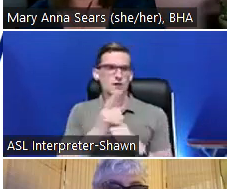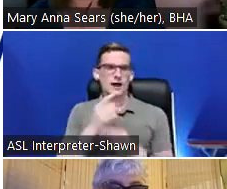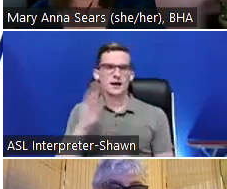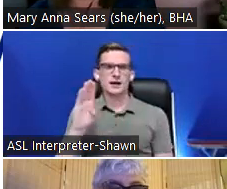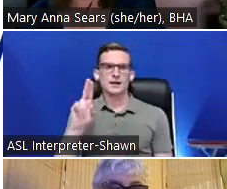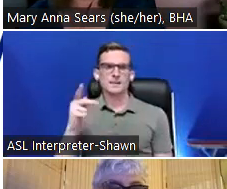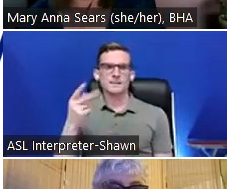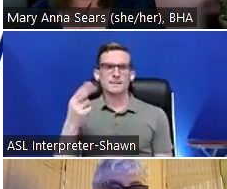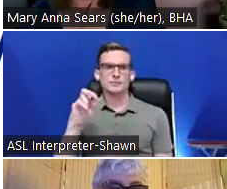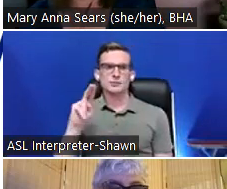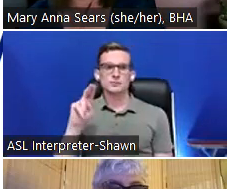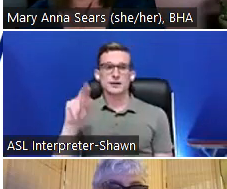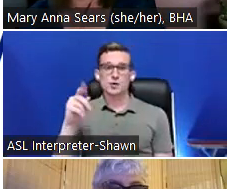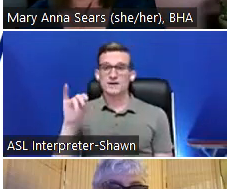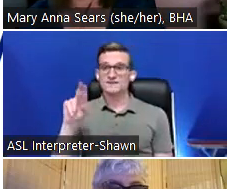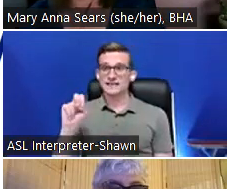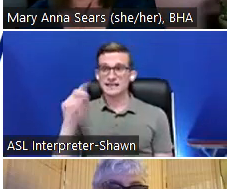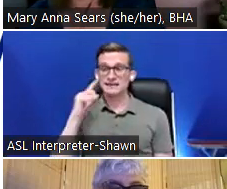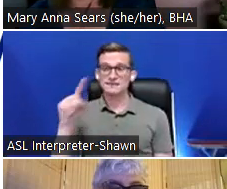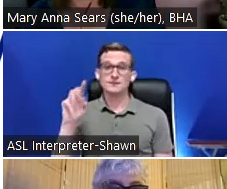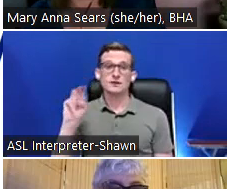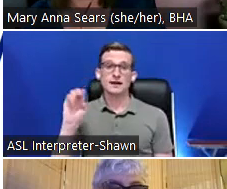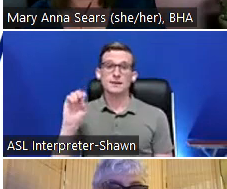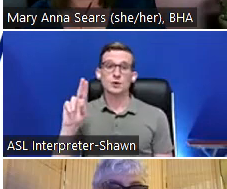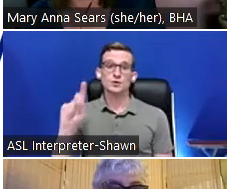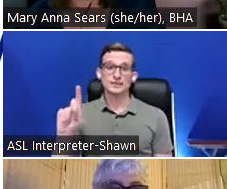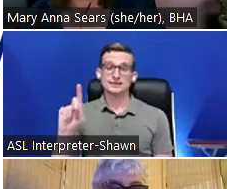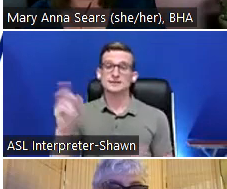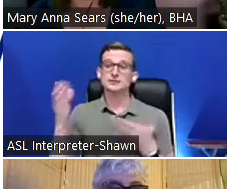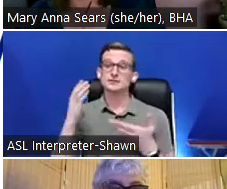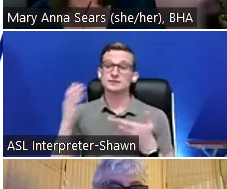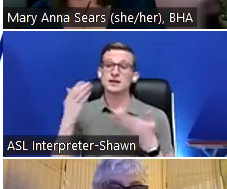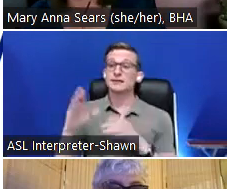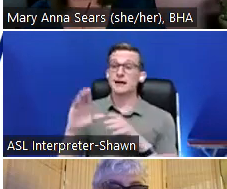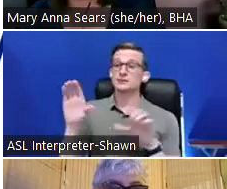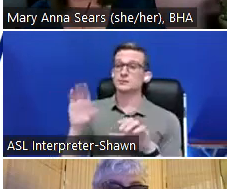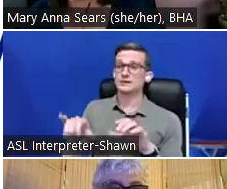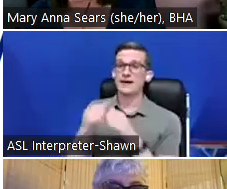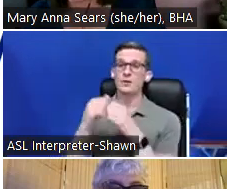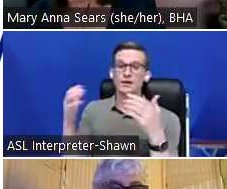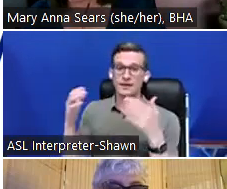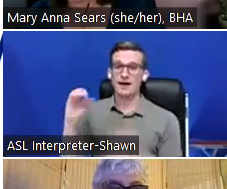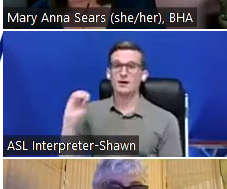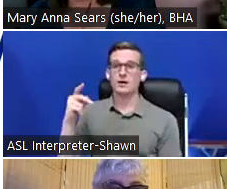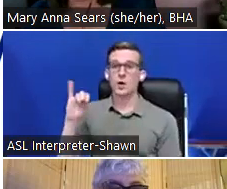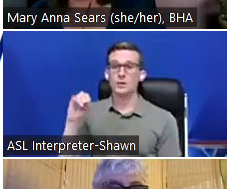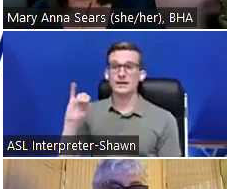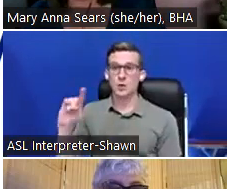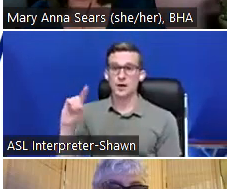disorder services are allowed to do that without opioid treatment program status, but other controlled substances